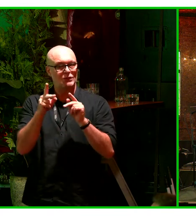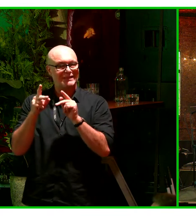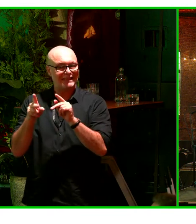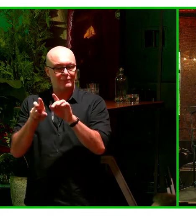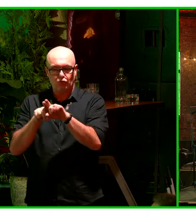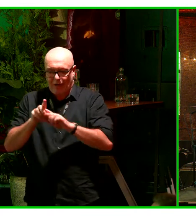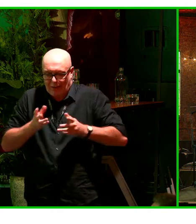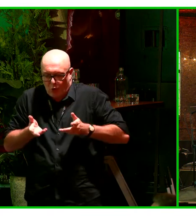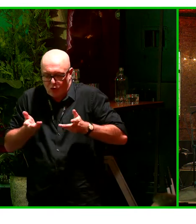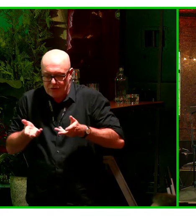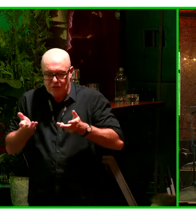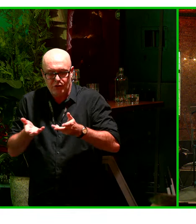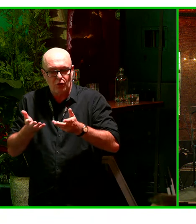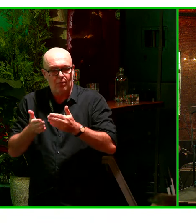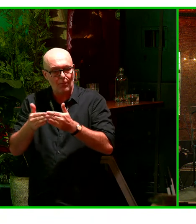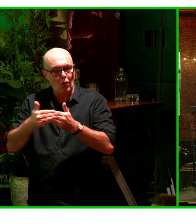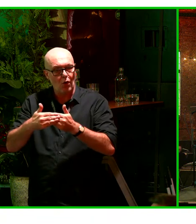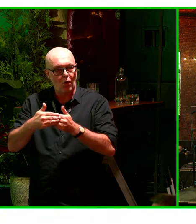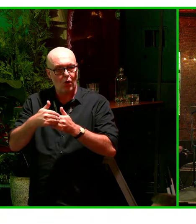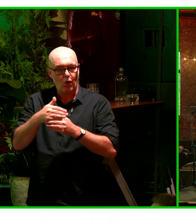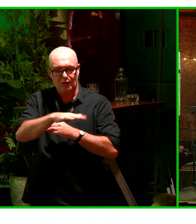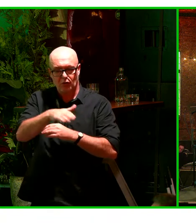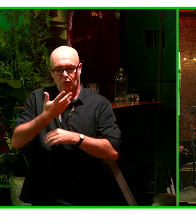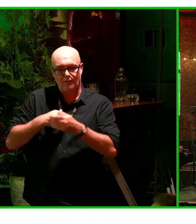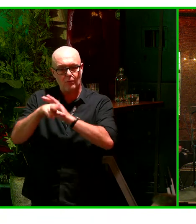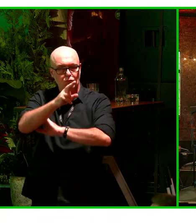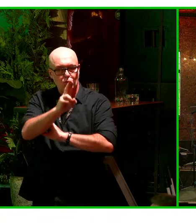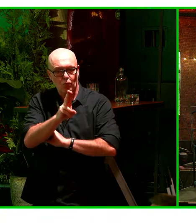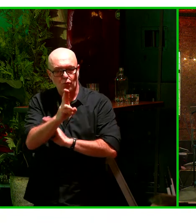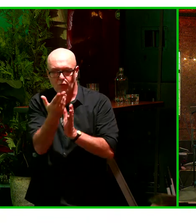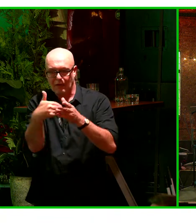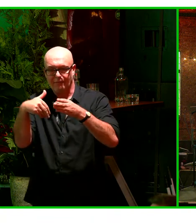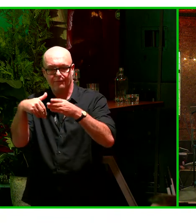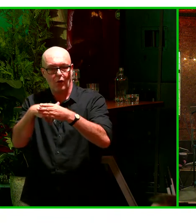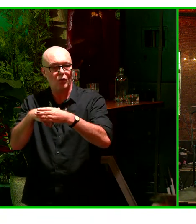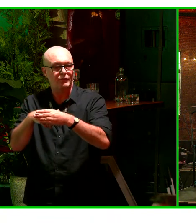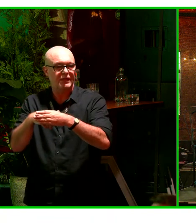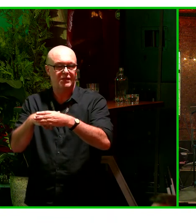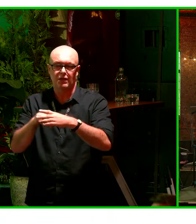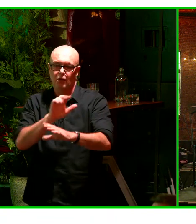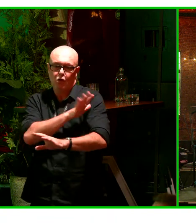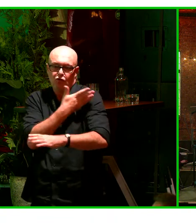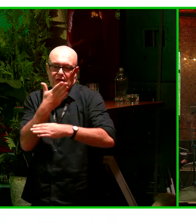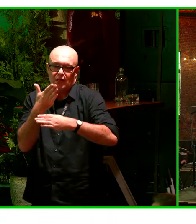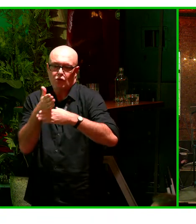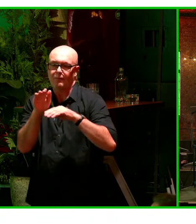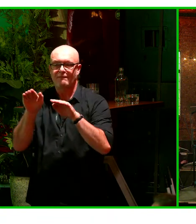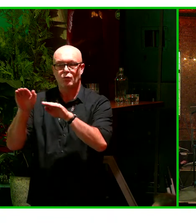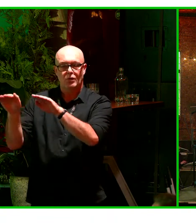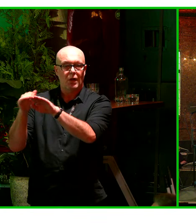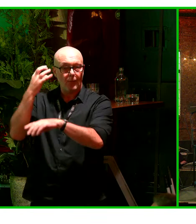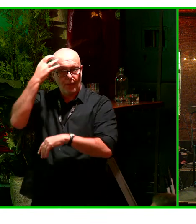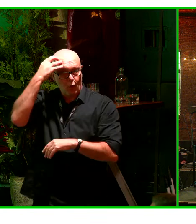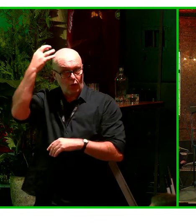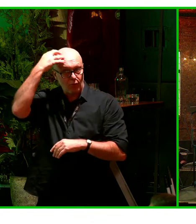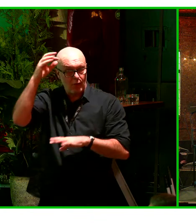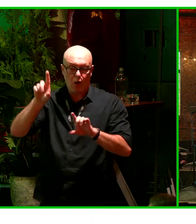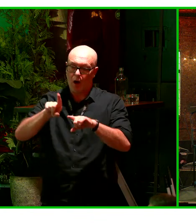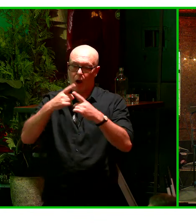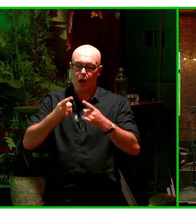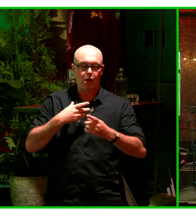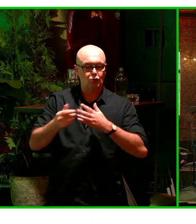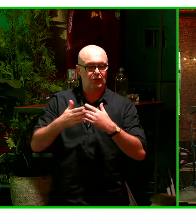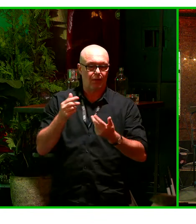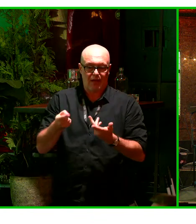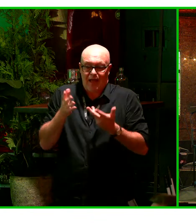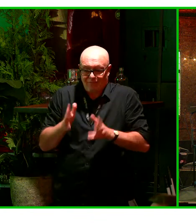to turn them on to the jobs of the future. Government can't do that for us, and we need the help and assistance